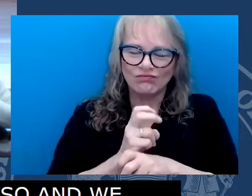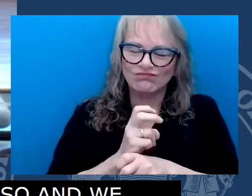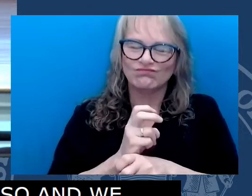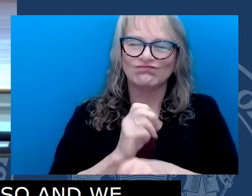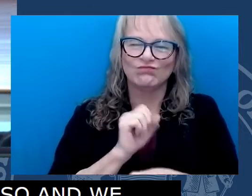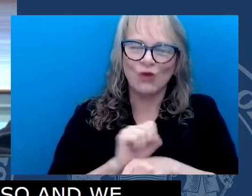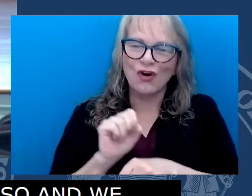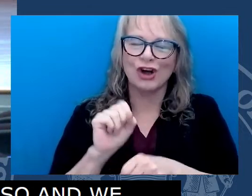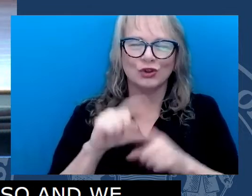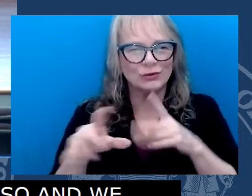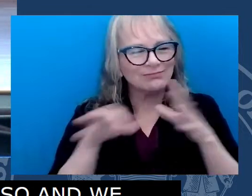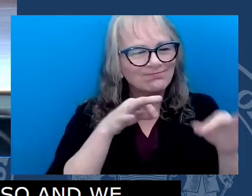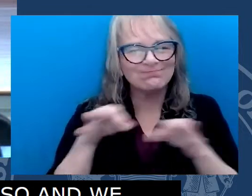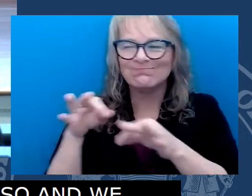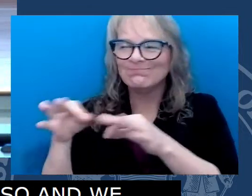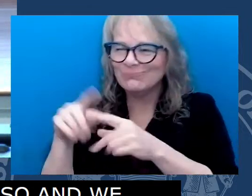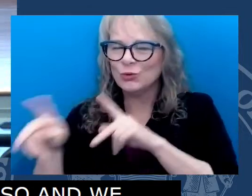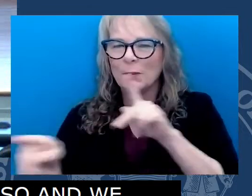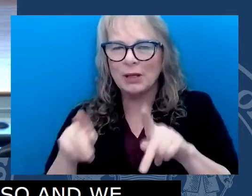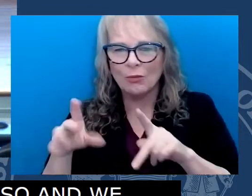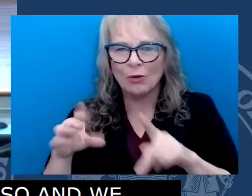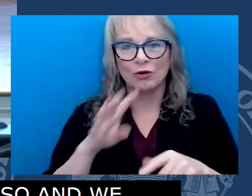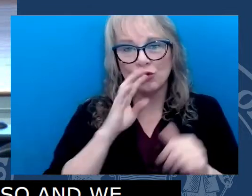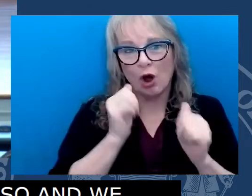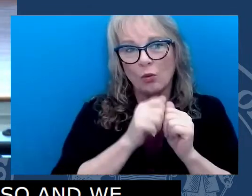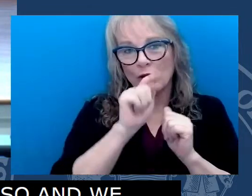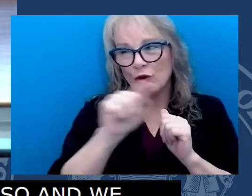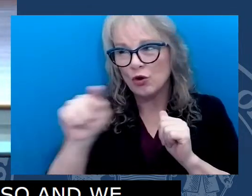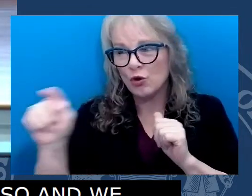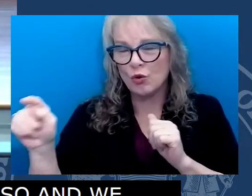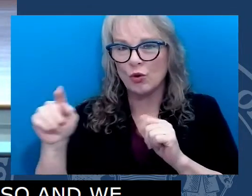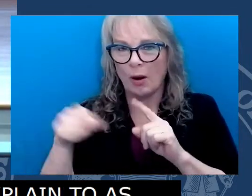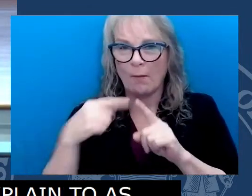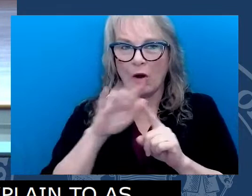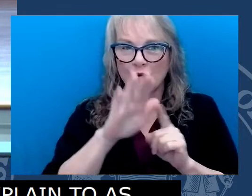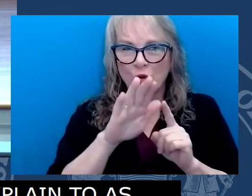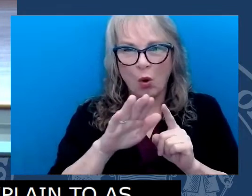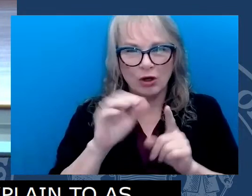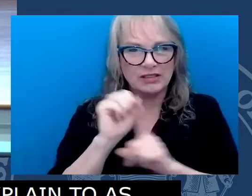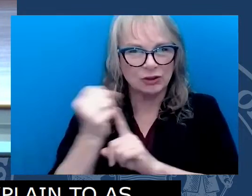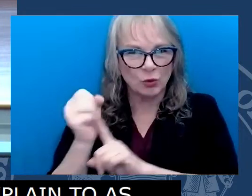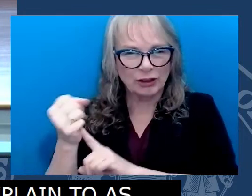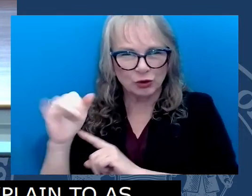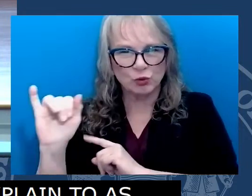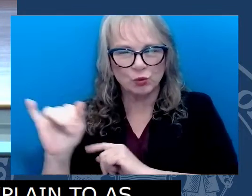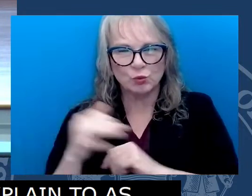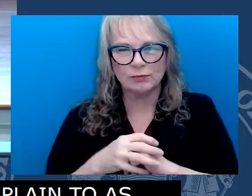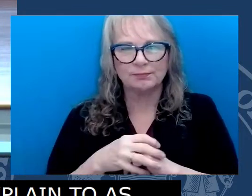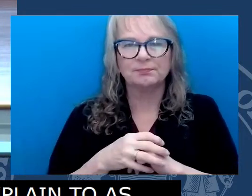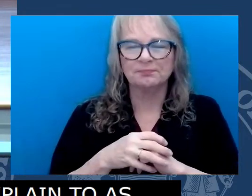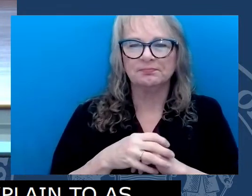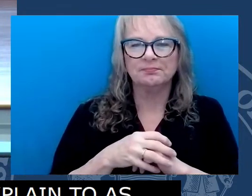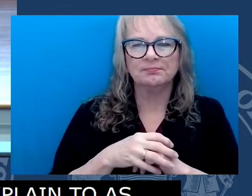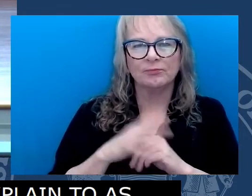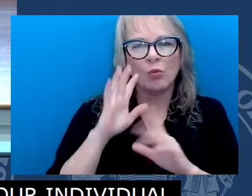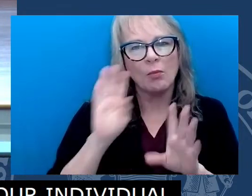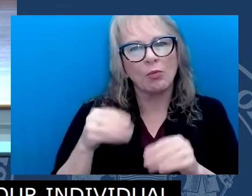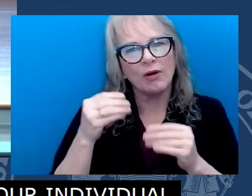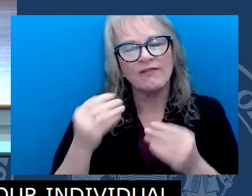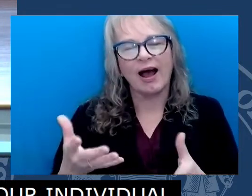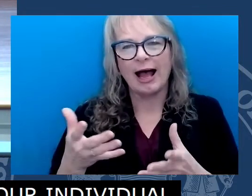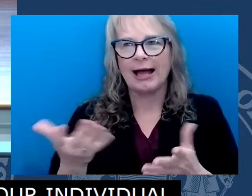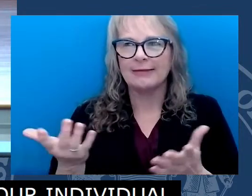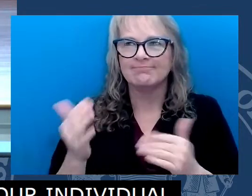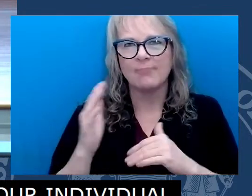people individually, and we'll talk to you your individual situation and others if you like, to provide a comfort level that you